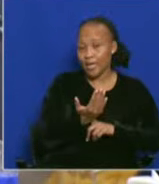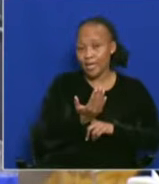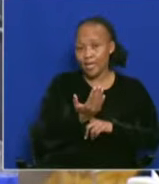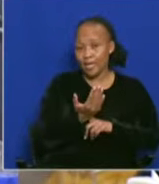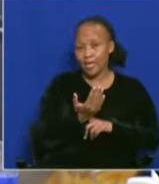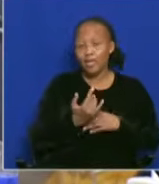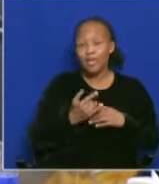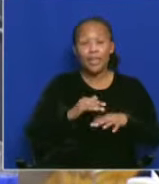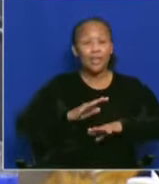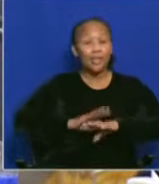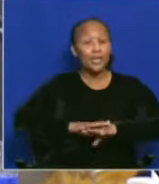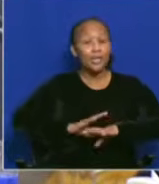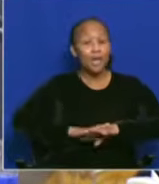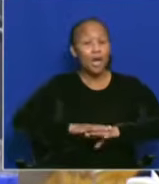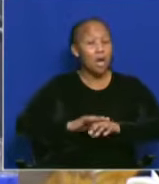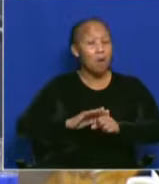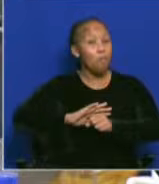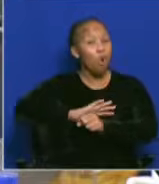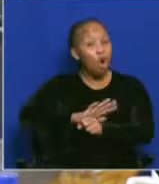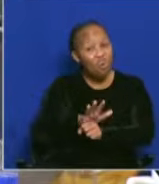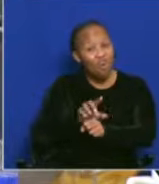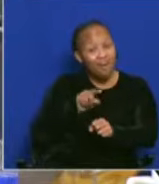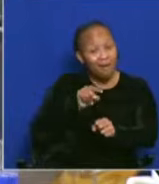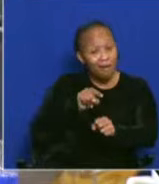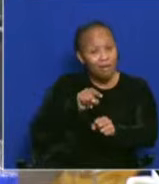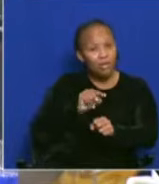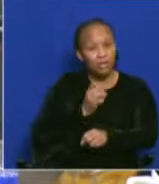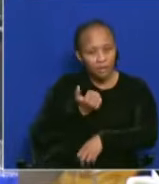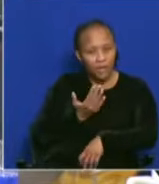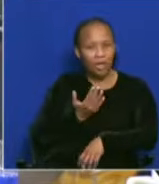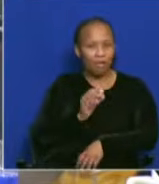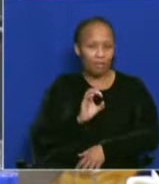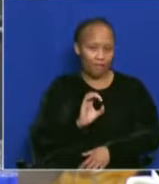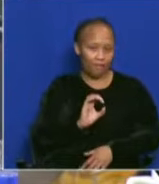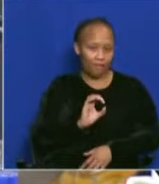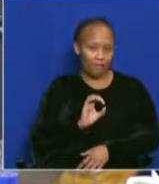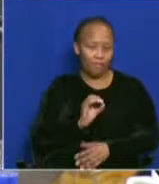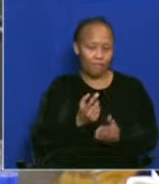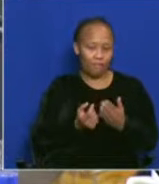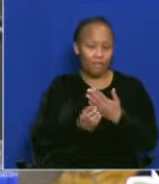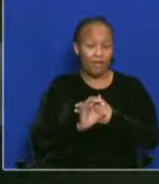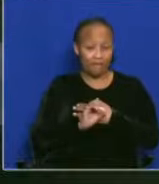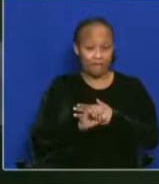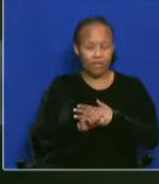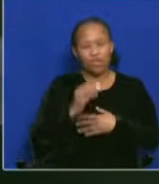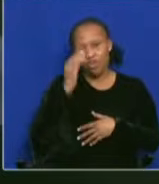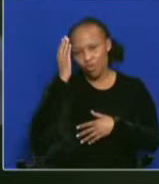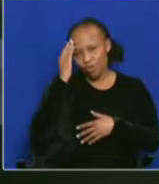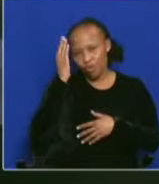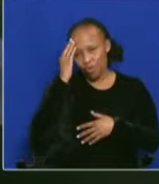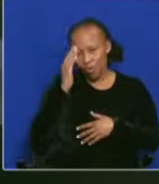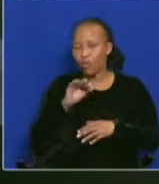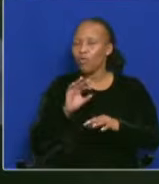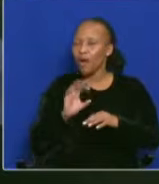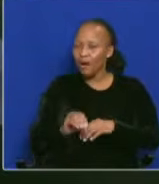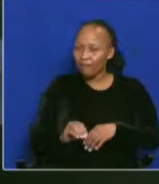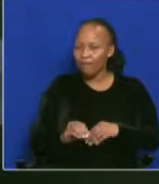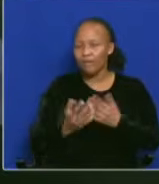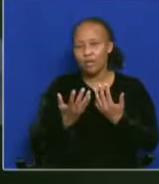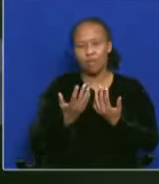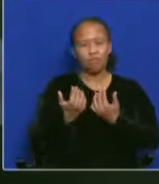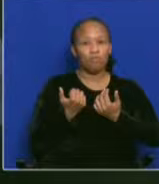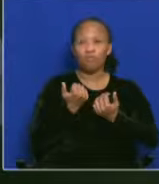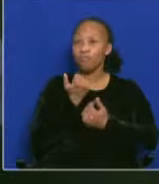of COVID, and as we know, there was a flurry of activity to tender for provision of